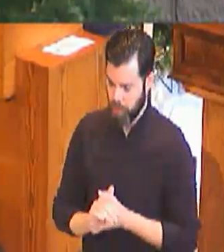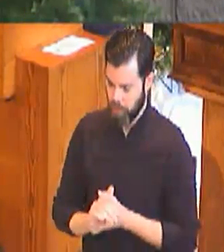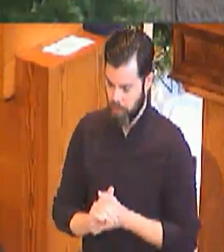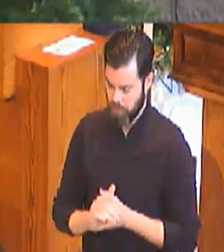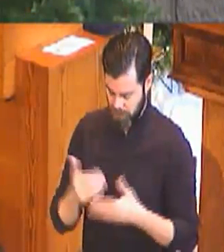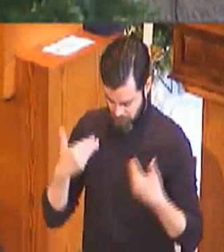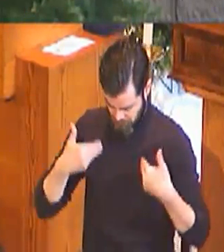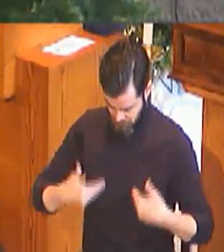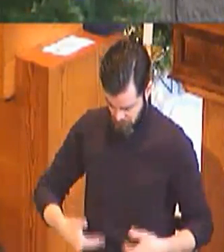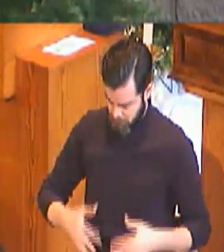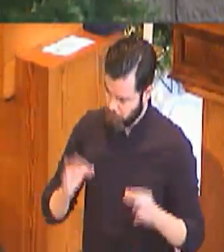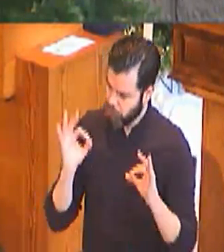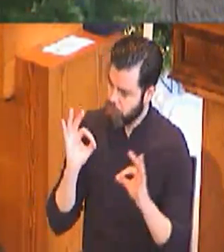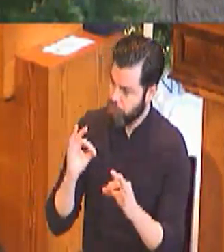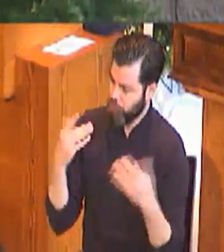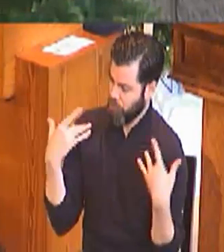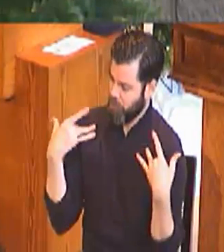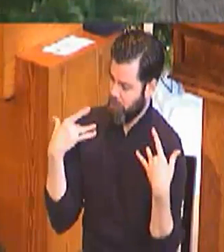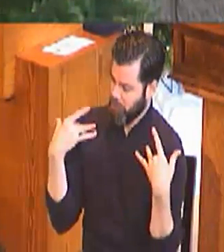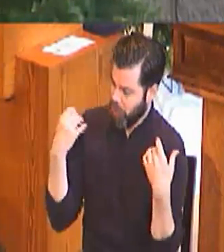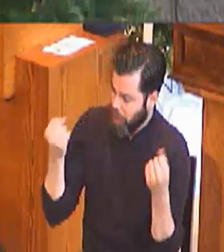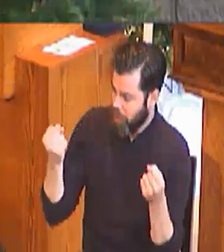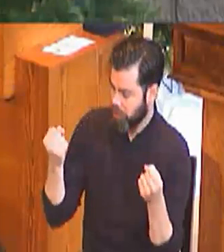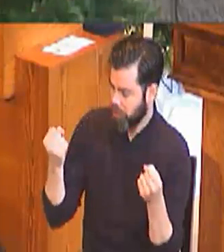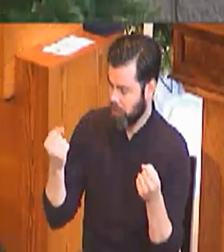divine inheritance as a child of God.